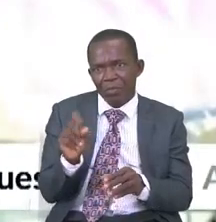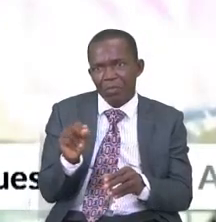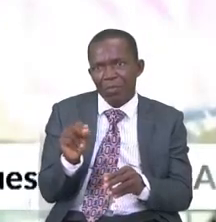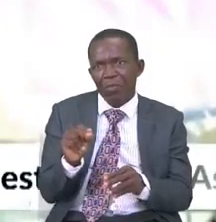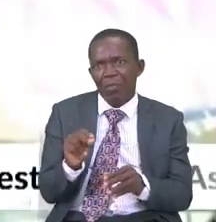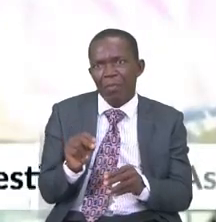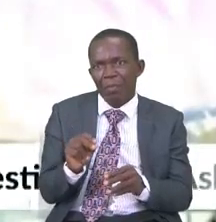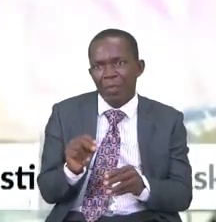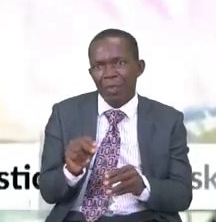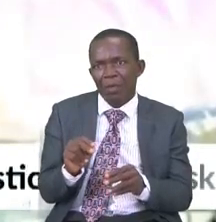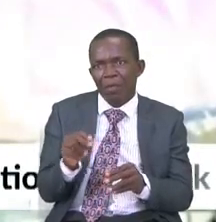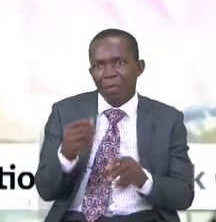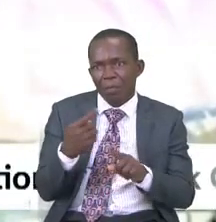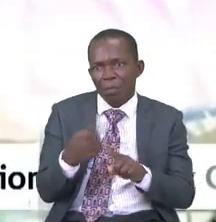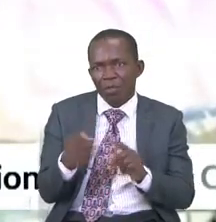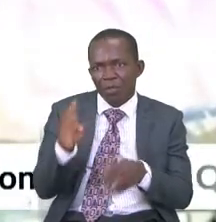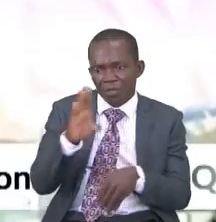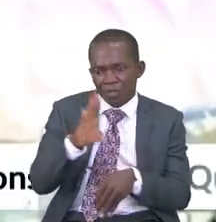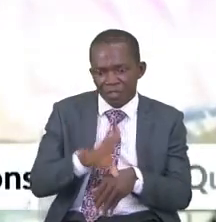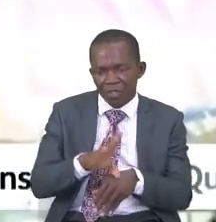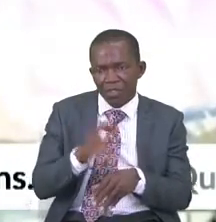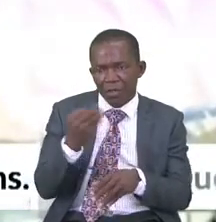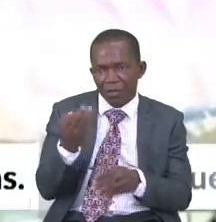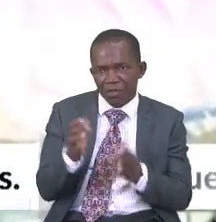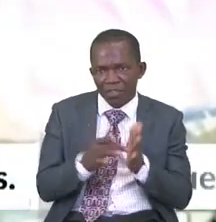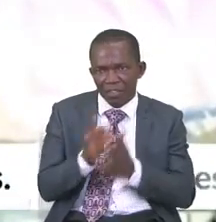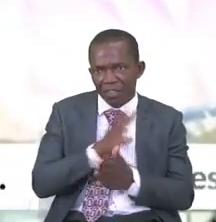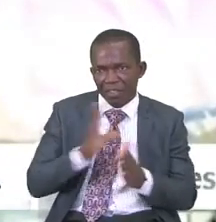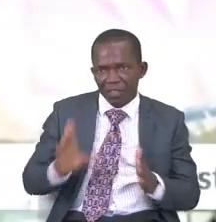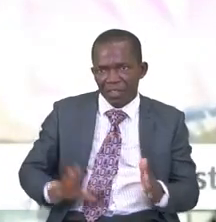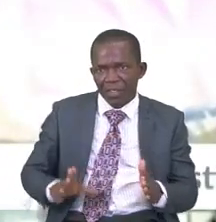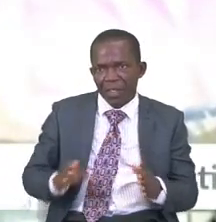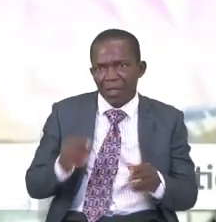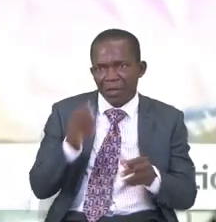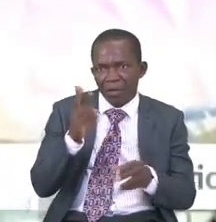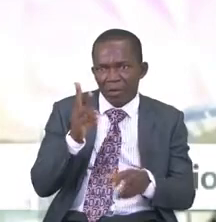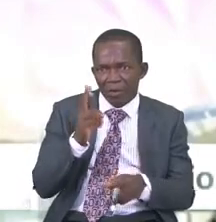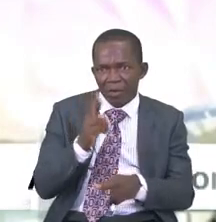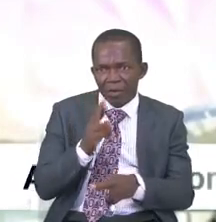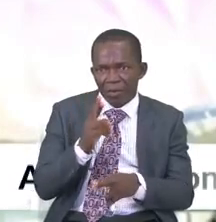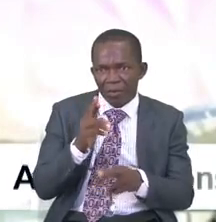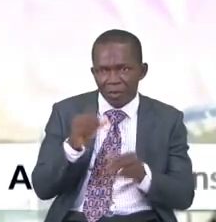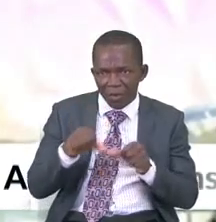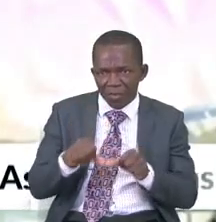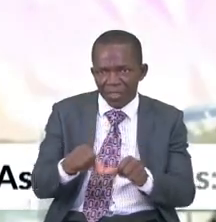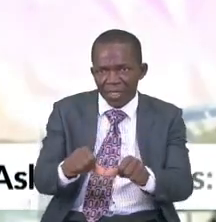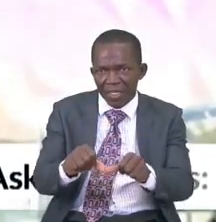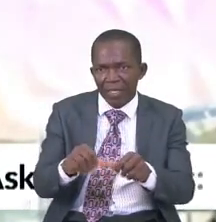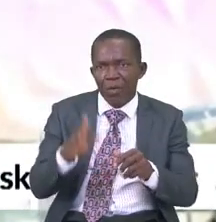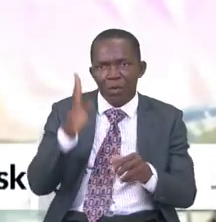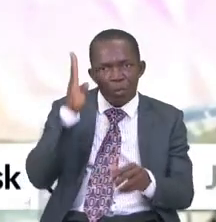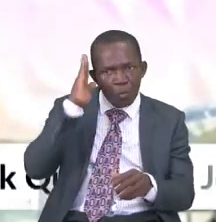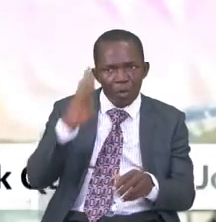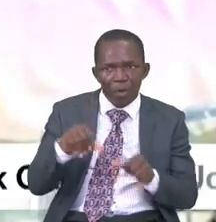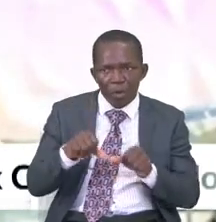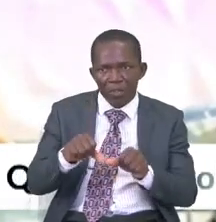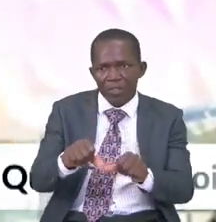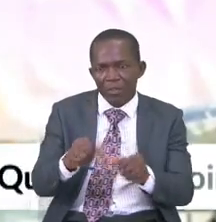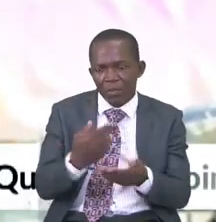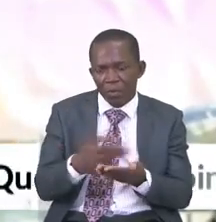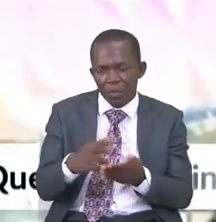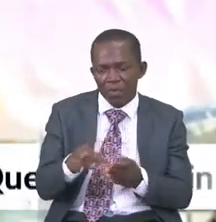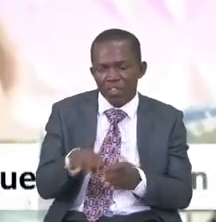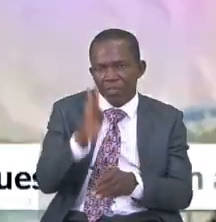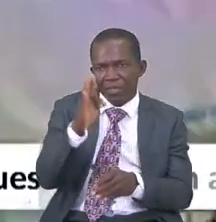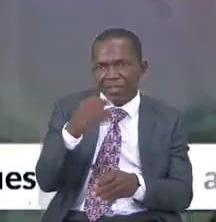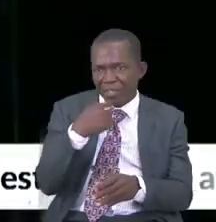No. But the church of Jesus constant will remain. The Holy Ghost said, thank